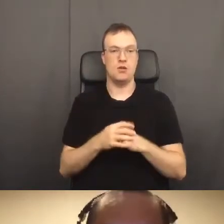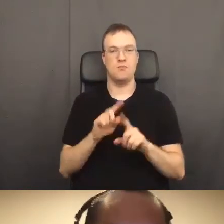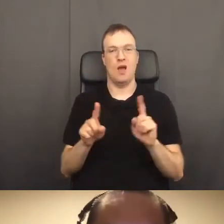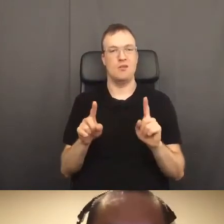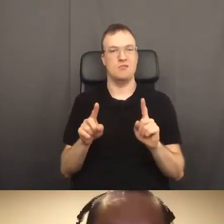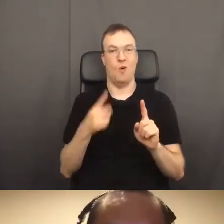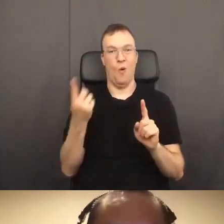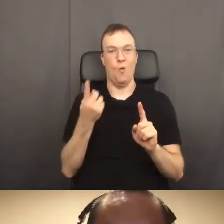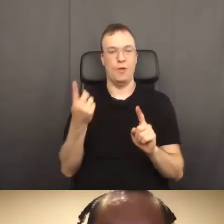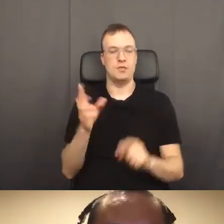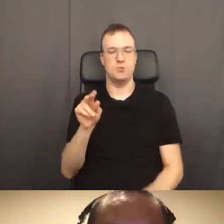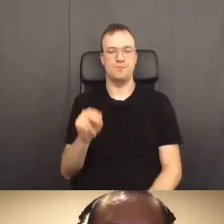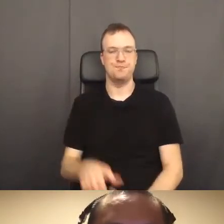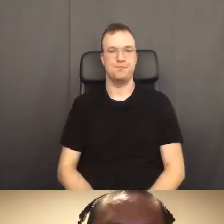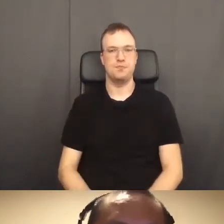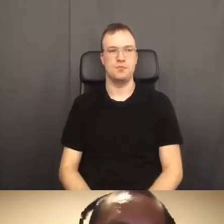all the time.